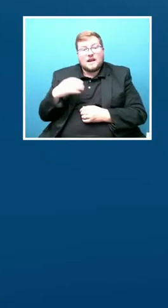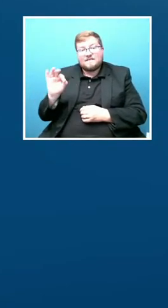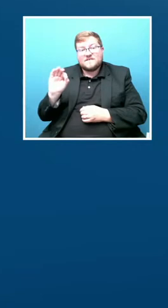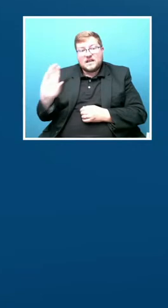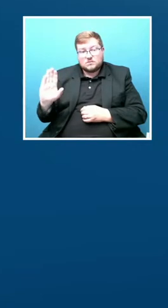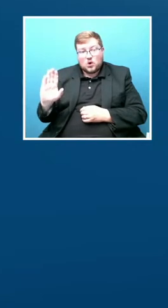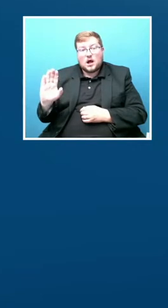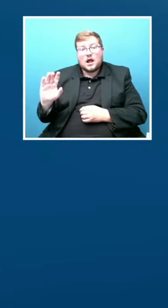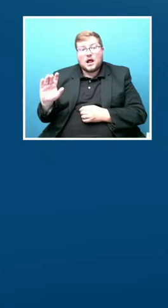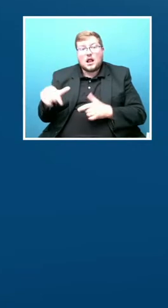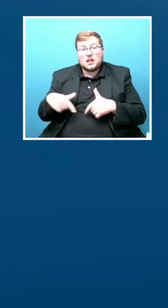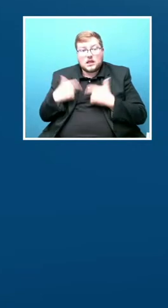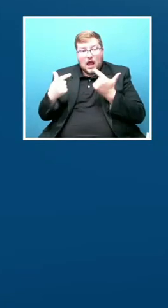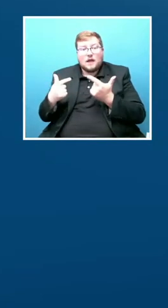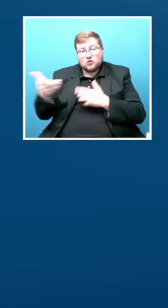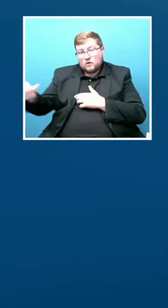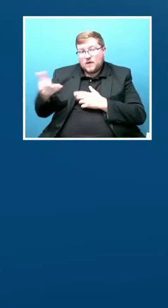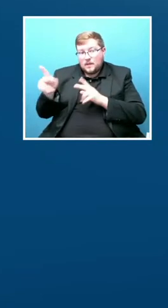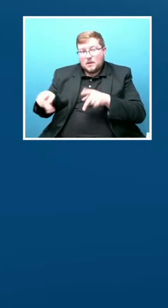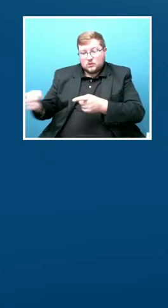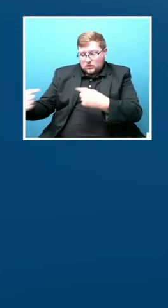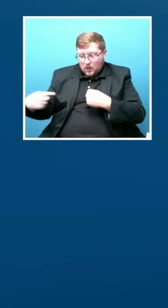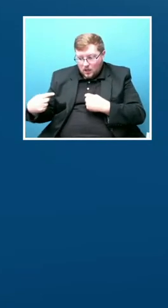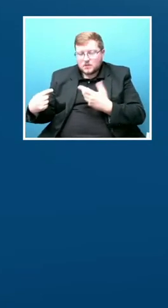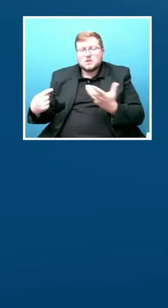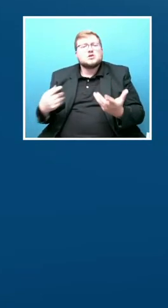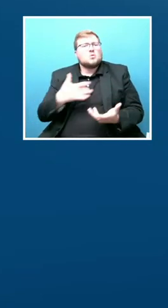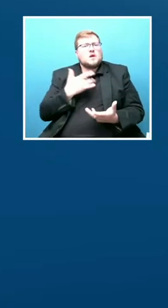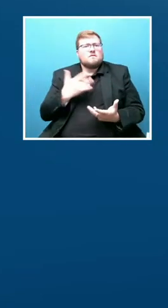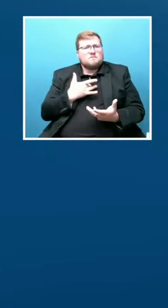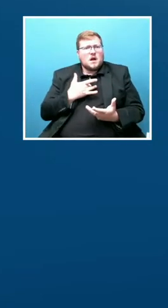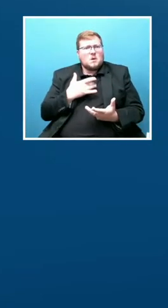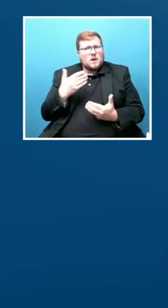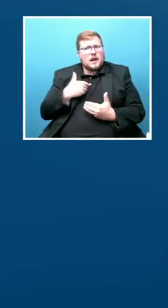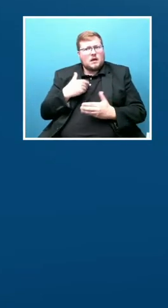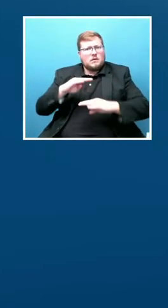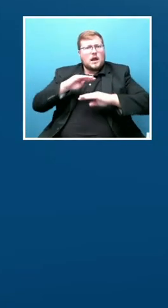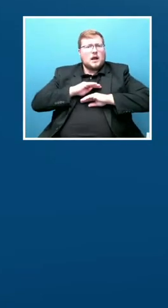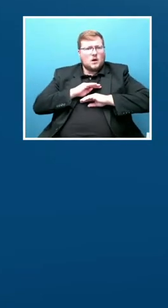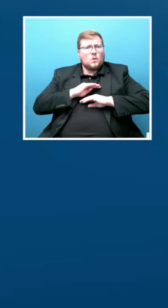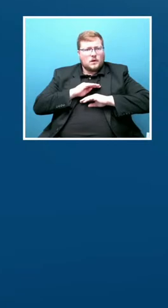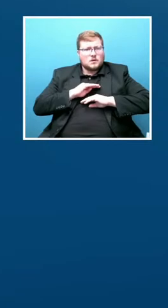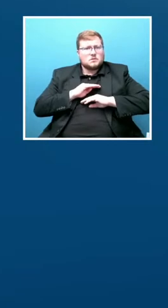folks to be on there. So we felt we did